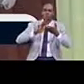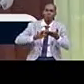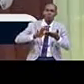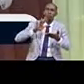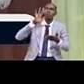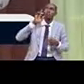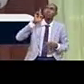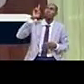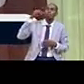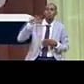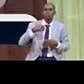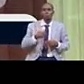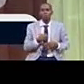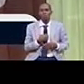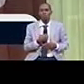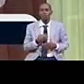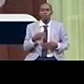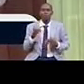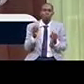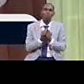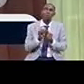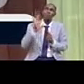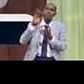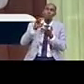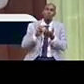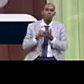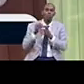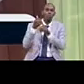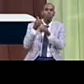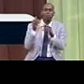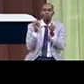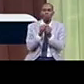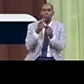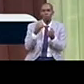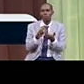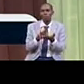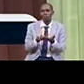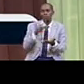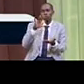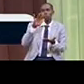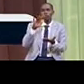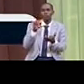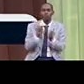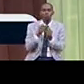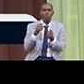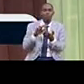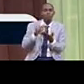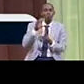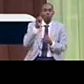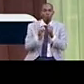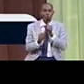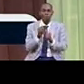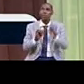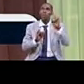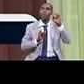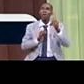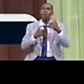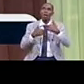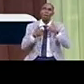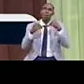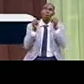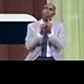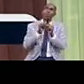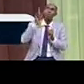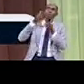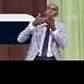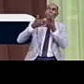me with thine own self, with the glory, look at this, with the glory which I had with thee